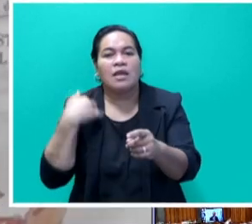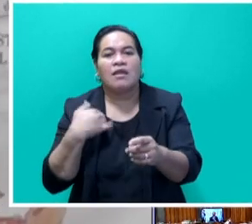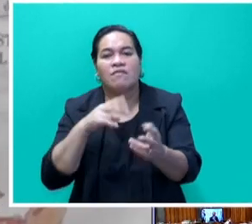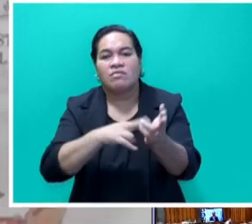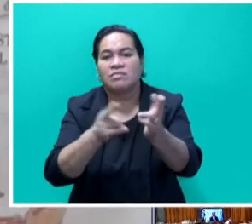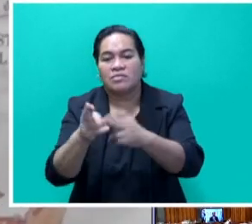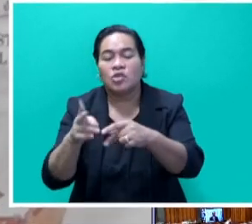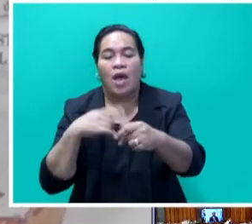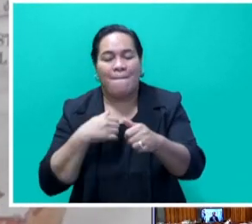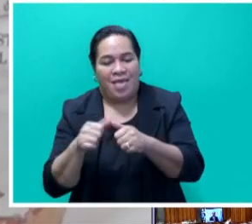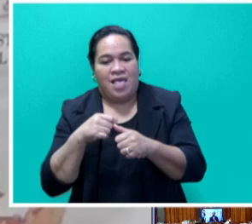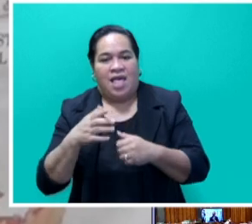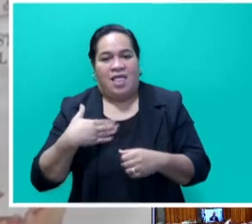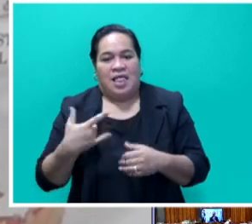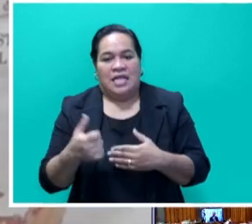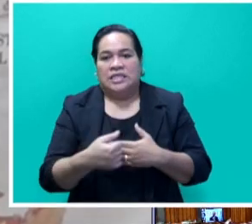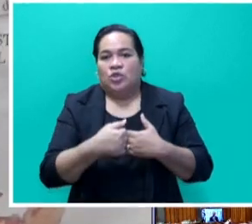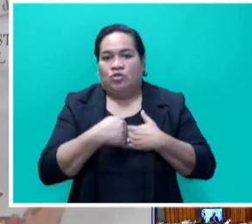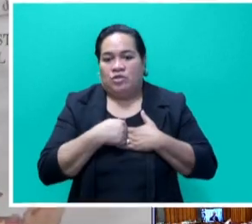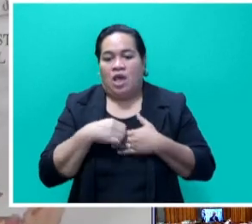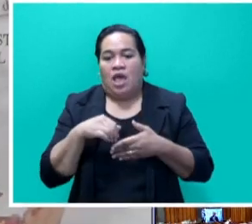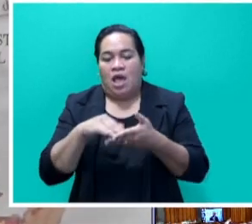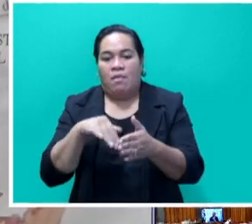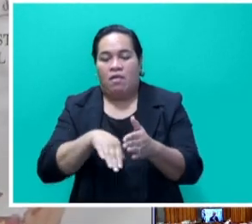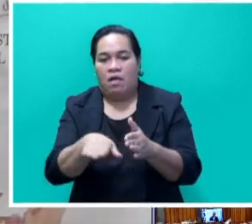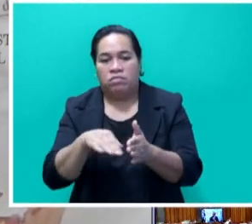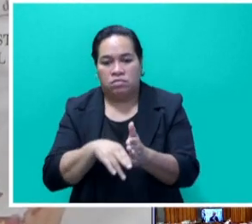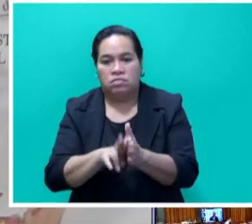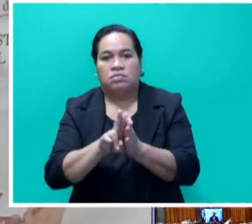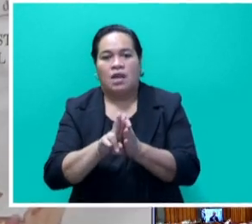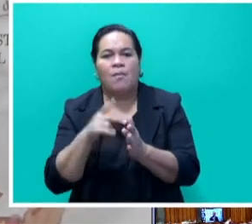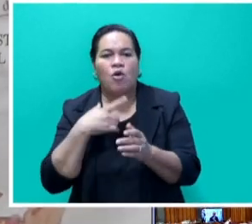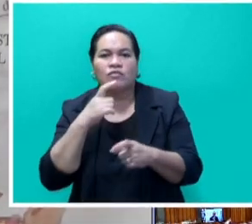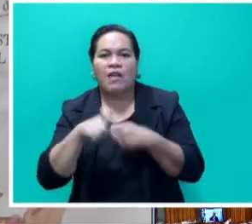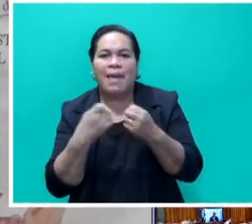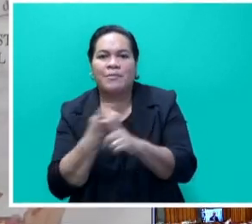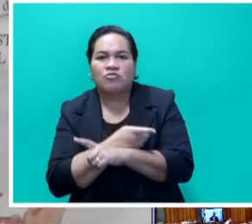well-being, security, and improved resilience to climate change and natural disaster.